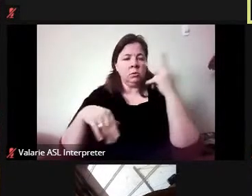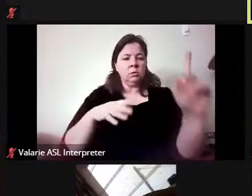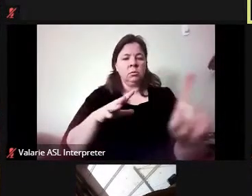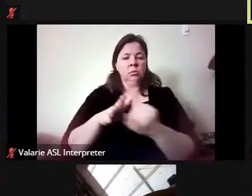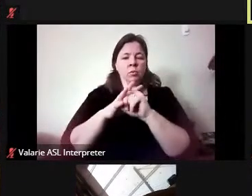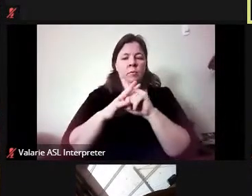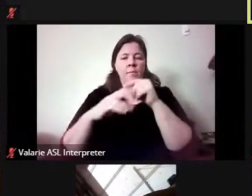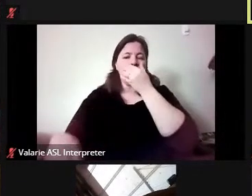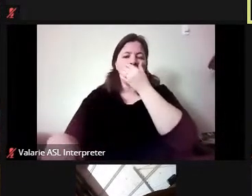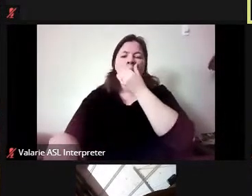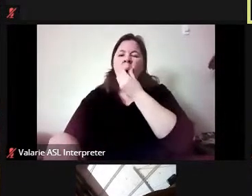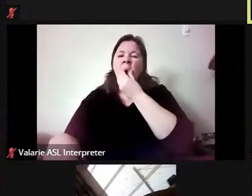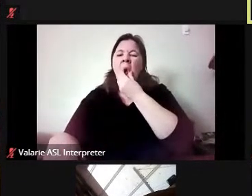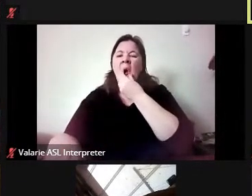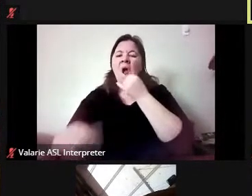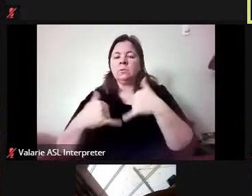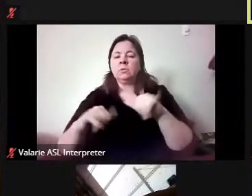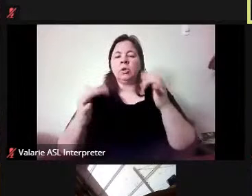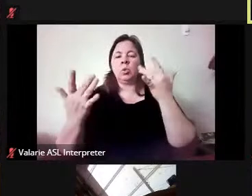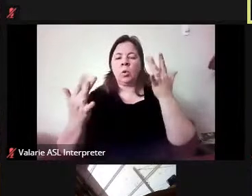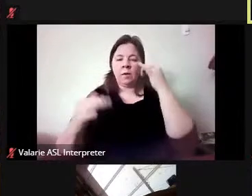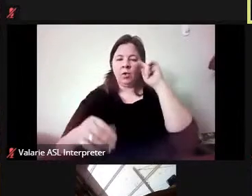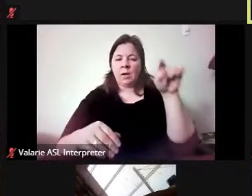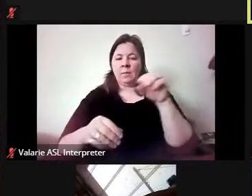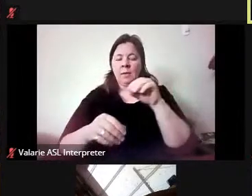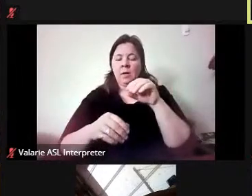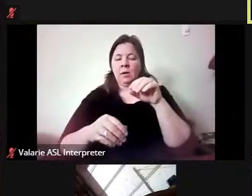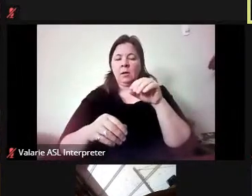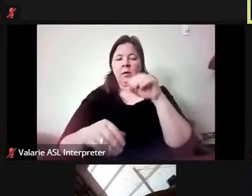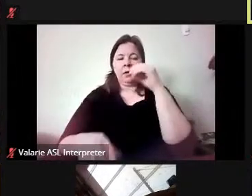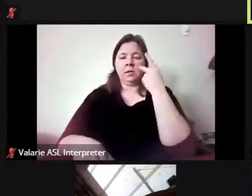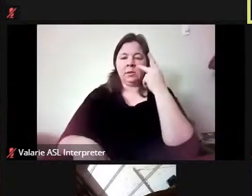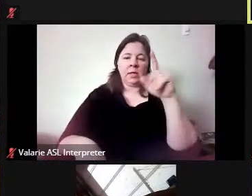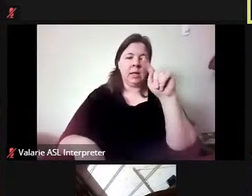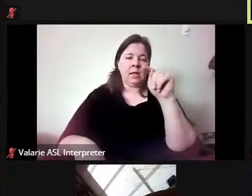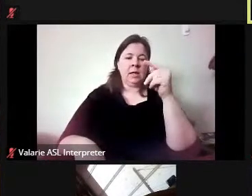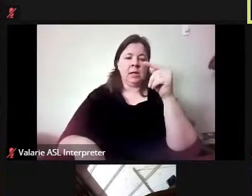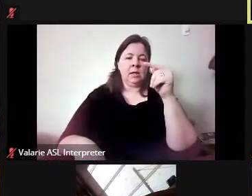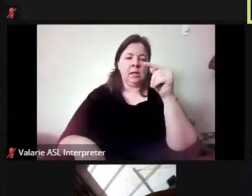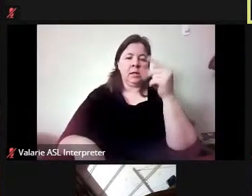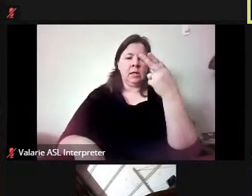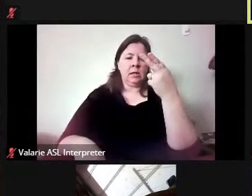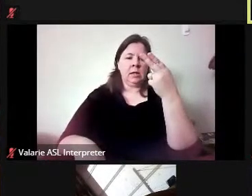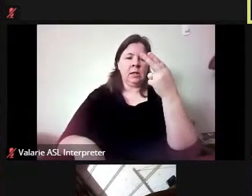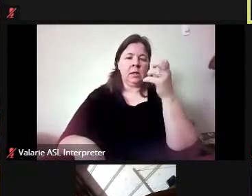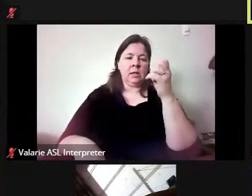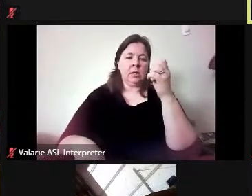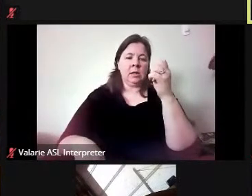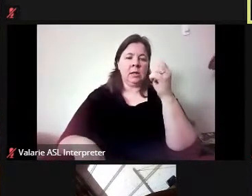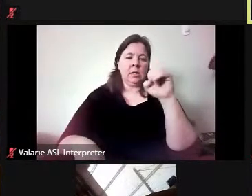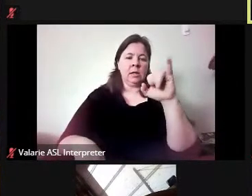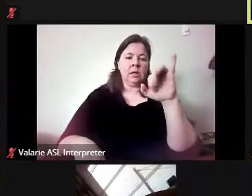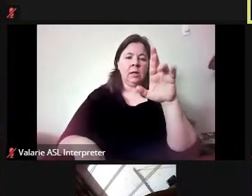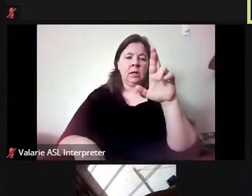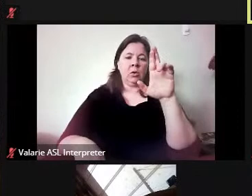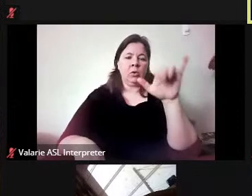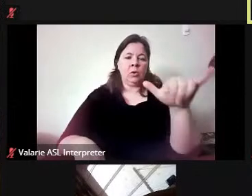we're still waiting. We see Theory Ocho wants to get in, so we let him in.